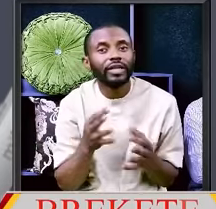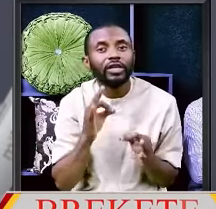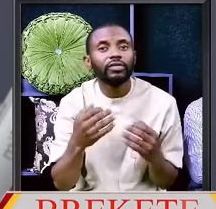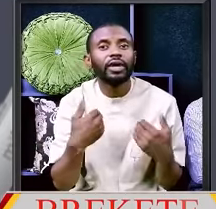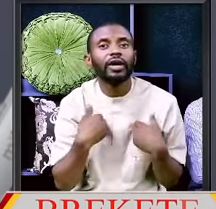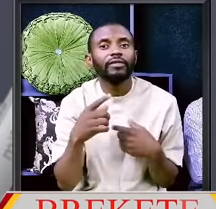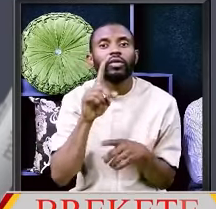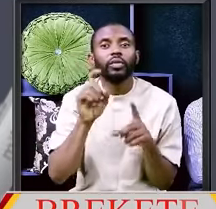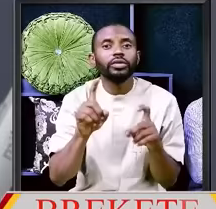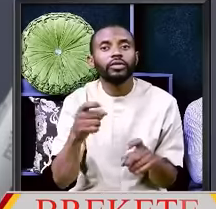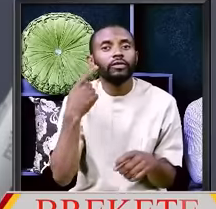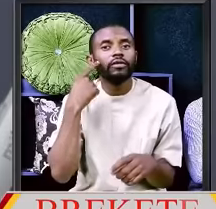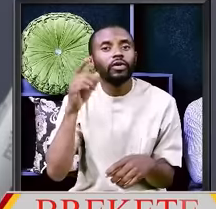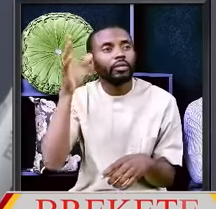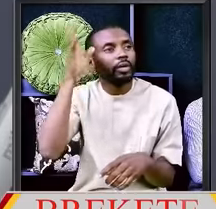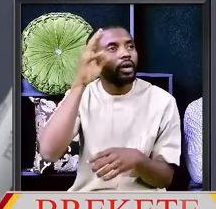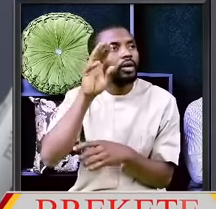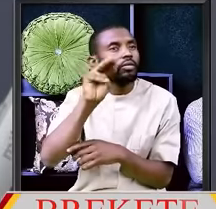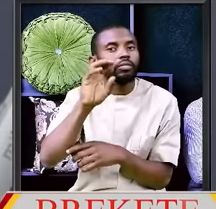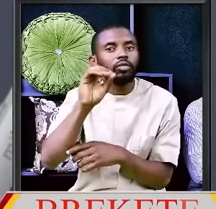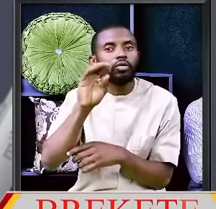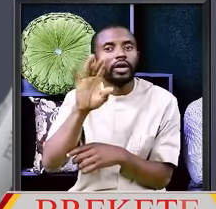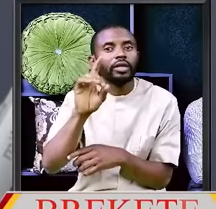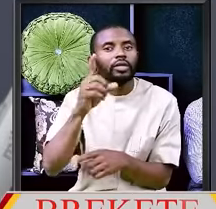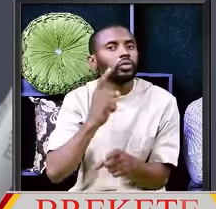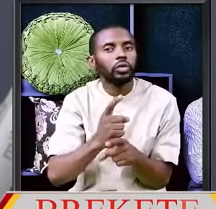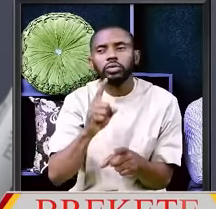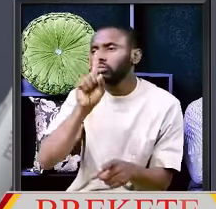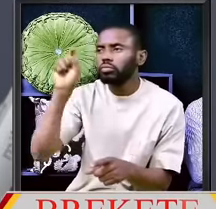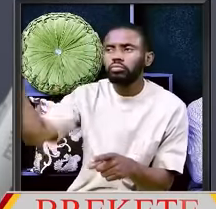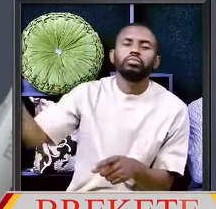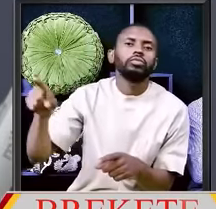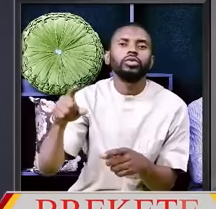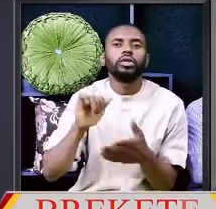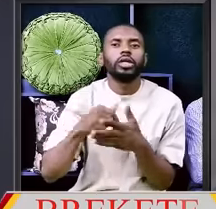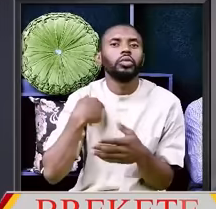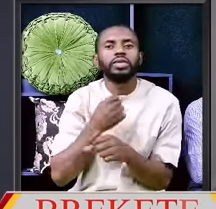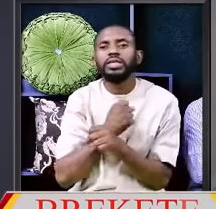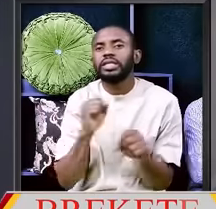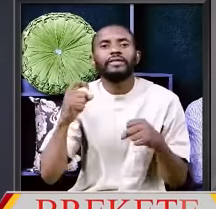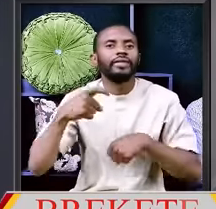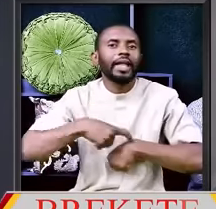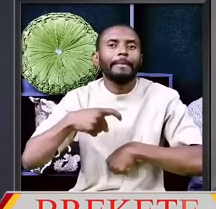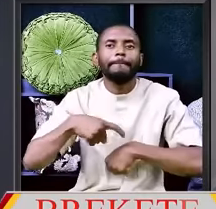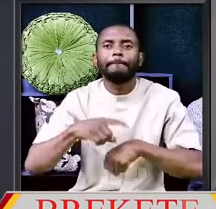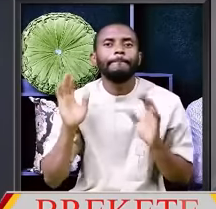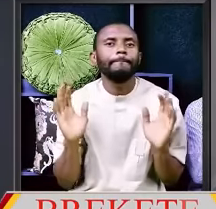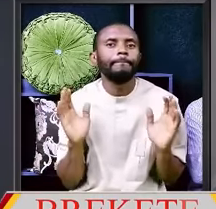If you have questions for him, just give him questions directly so that we can save time.